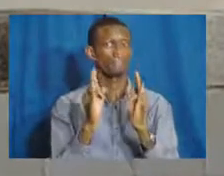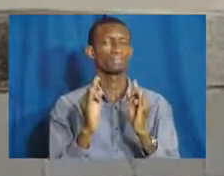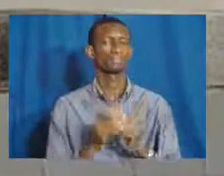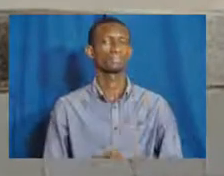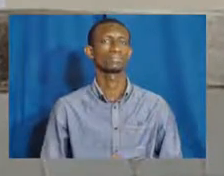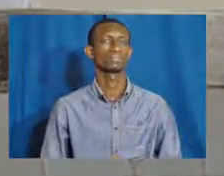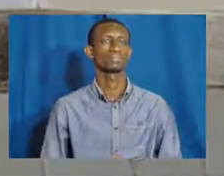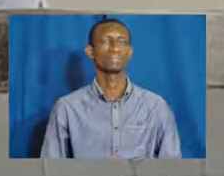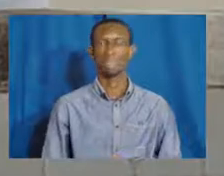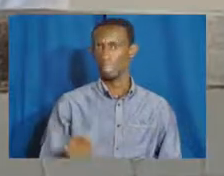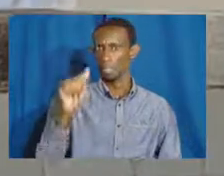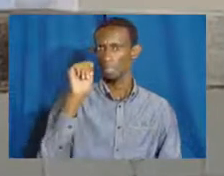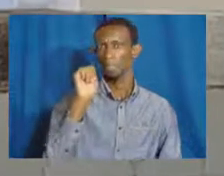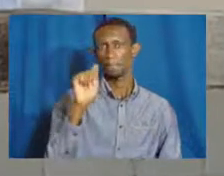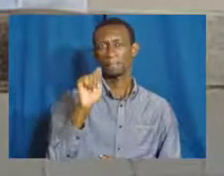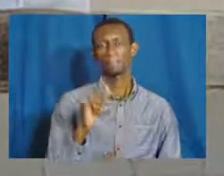A